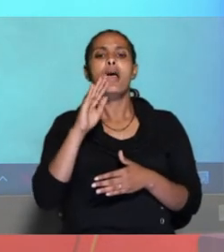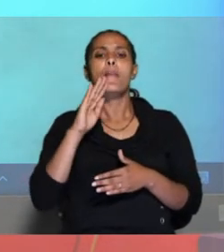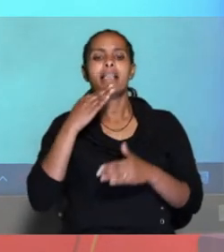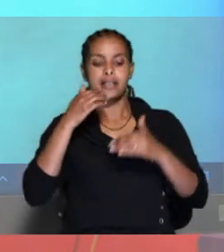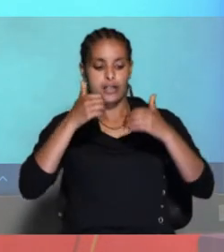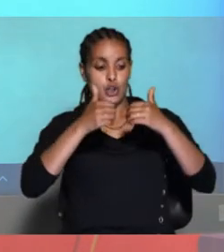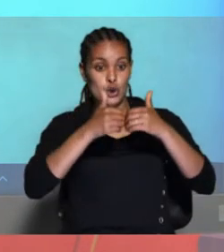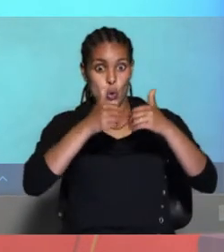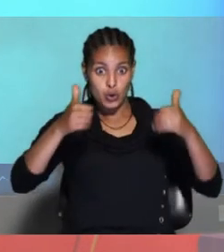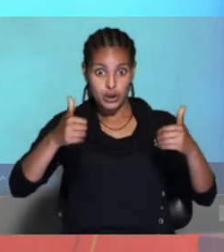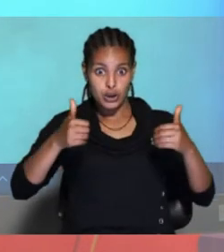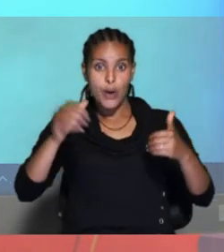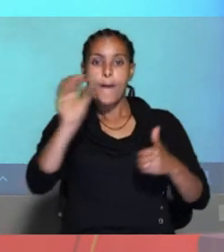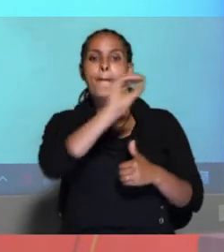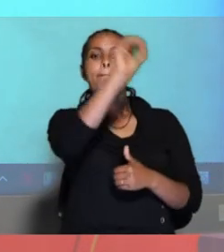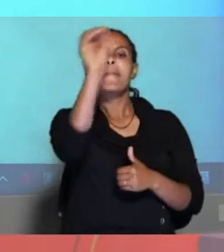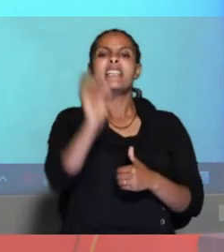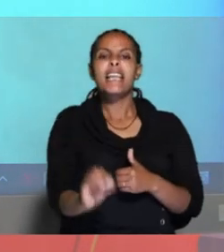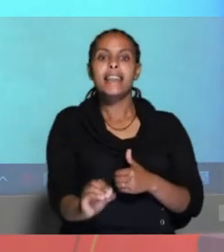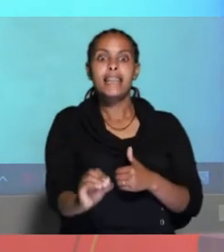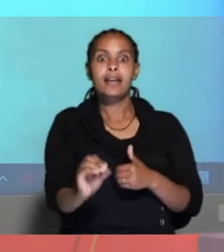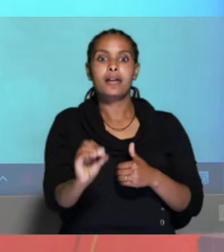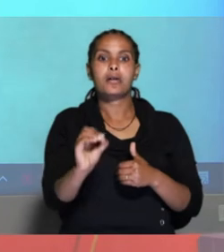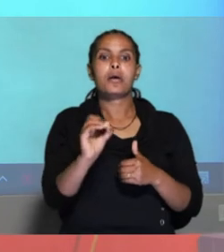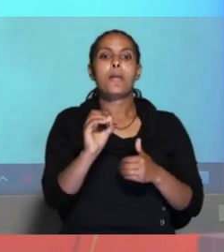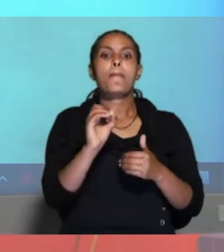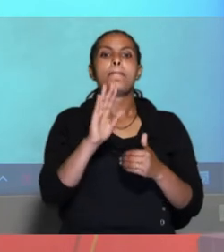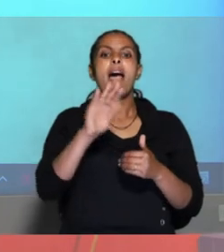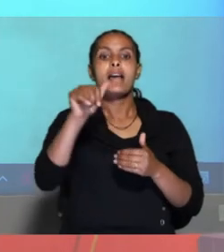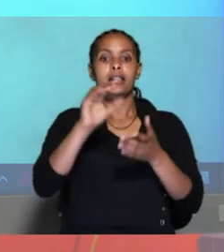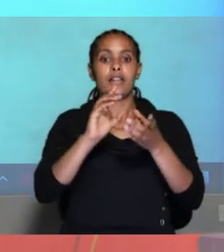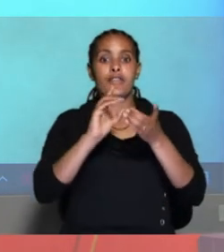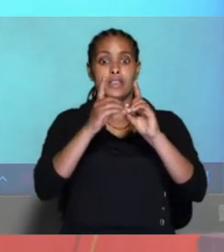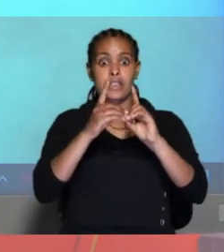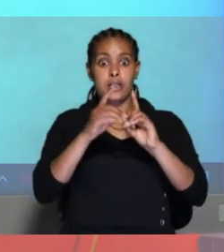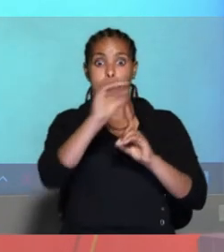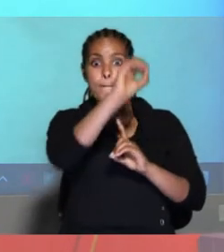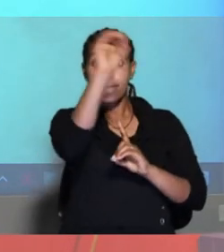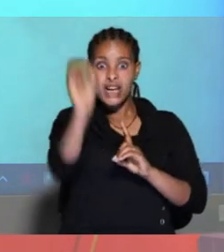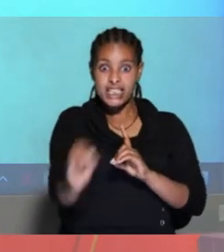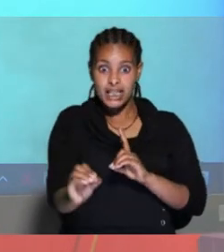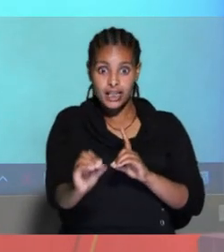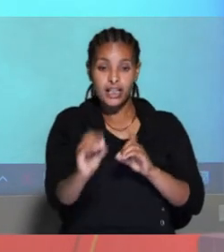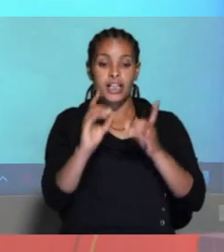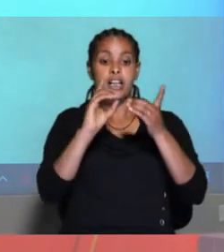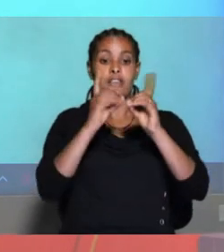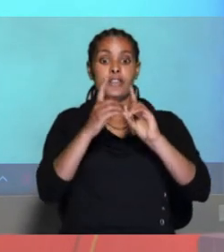dissociated. Percent ionization, by definition,